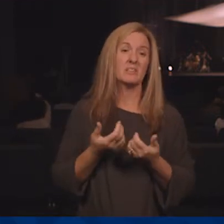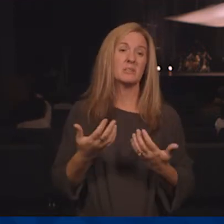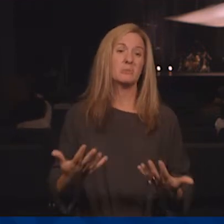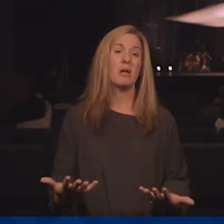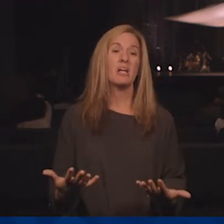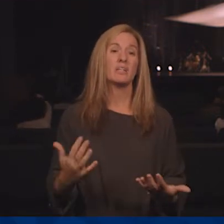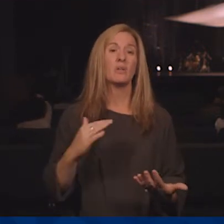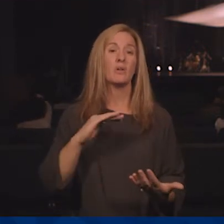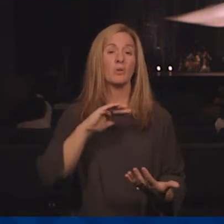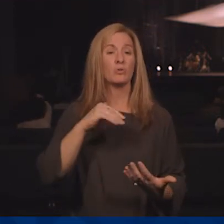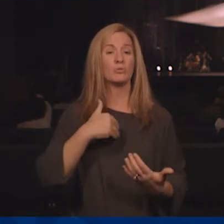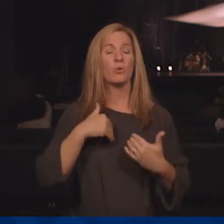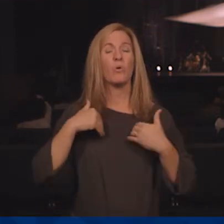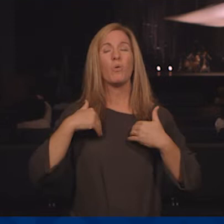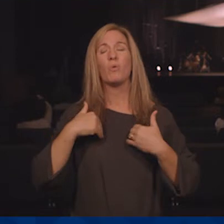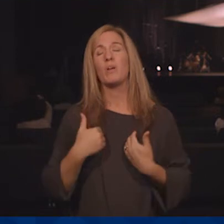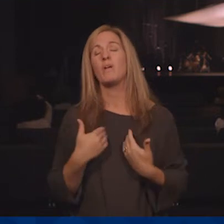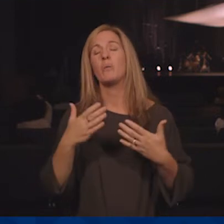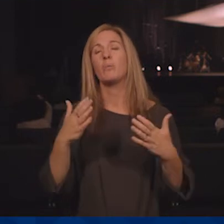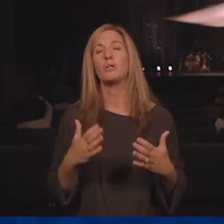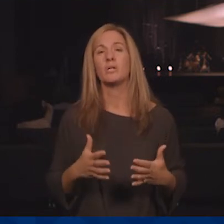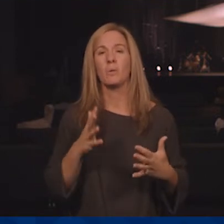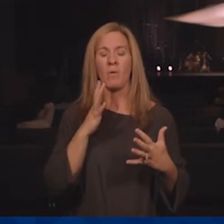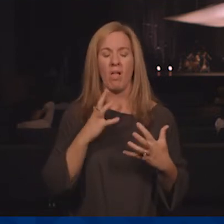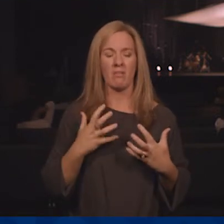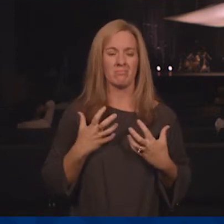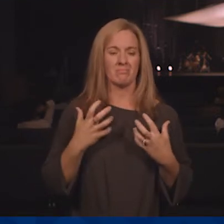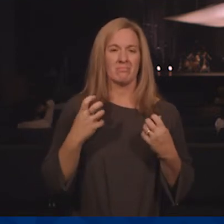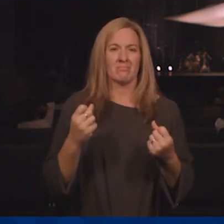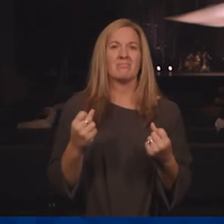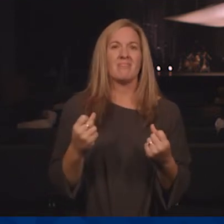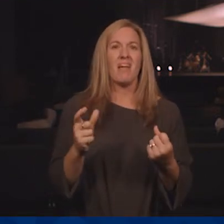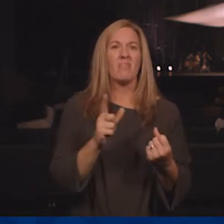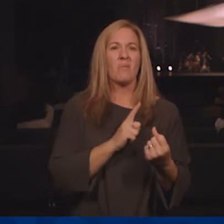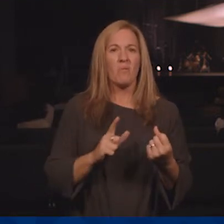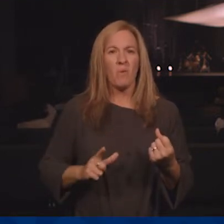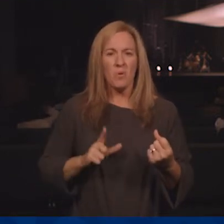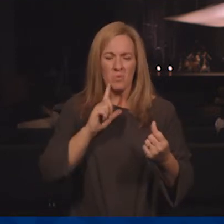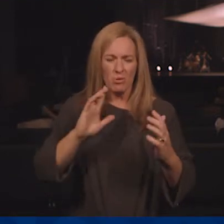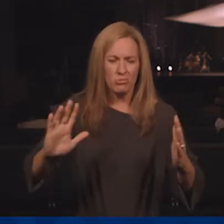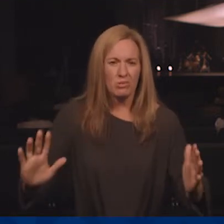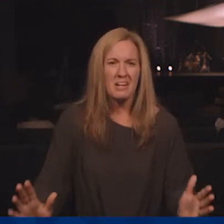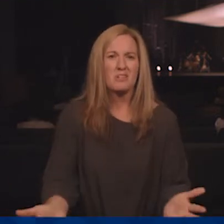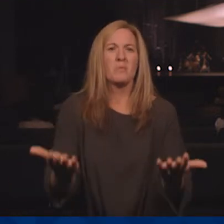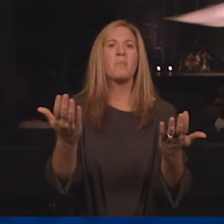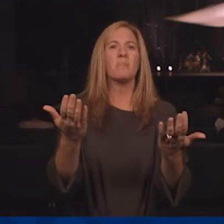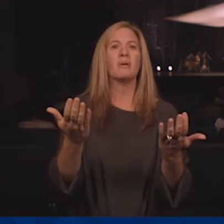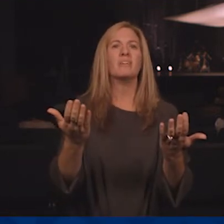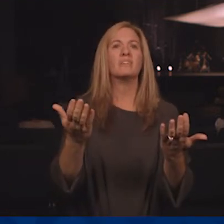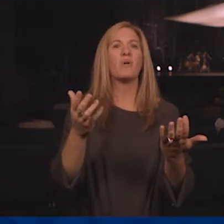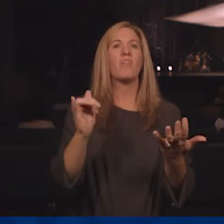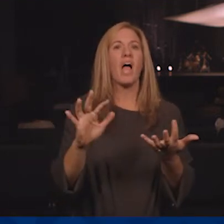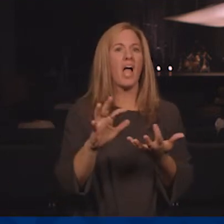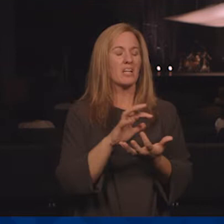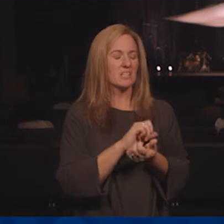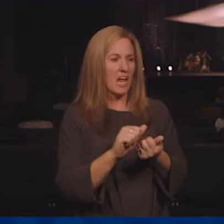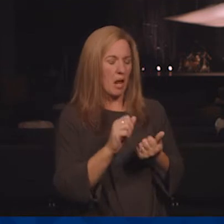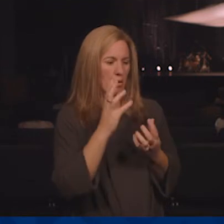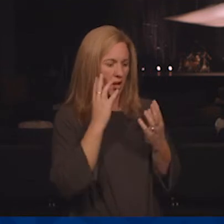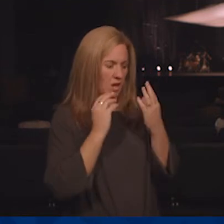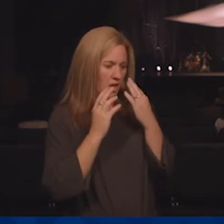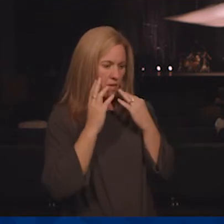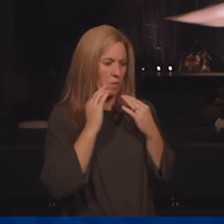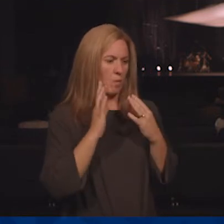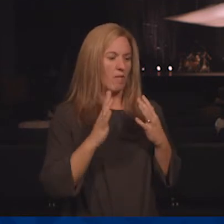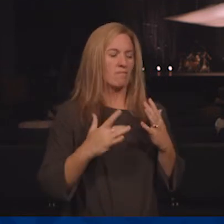soul-weary person well, and the Lord will raise them up. He will restore them from that damaged state. If they have